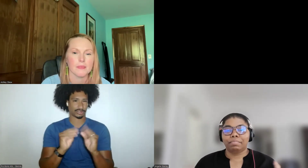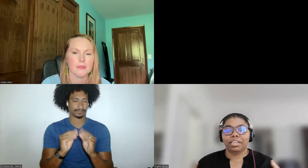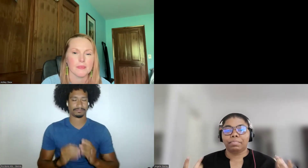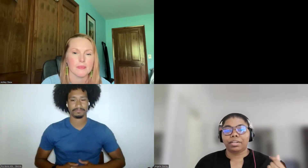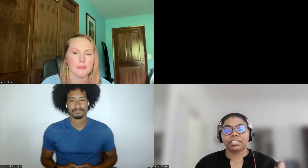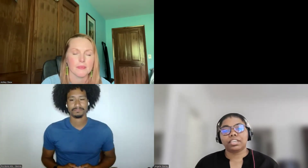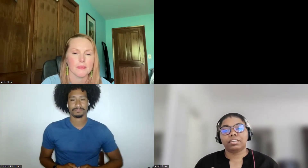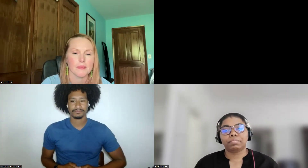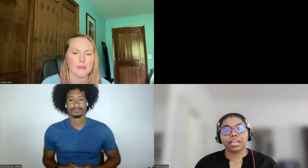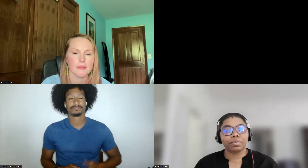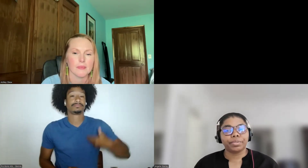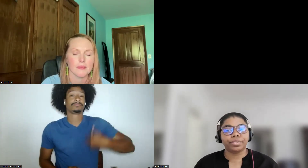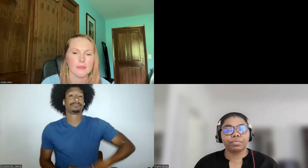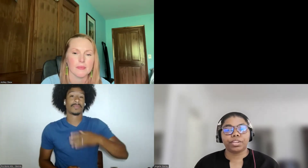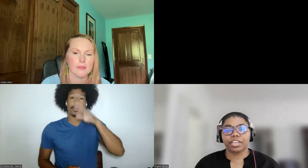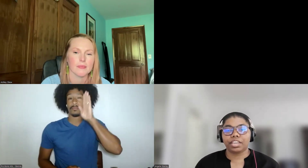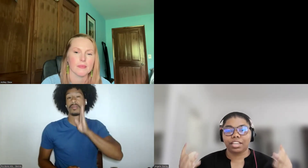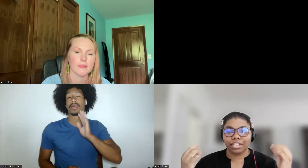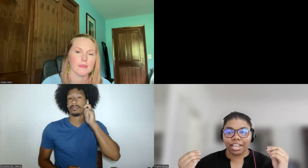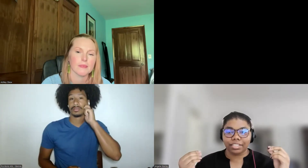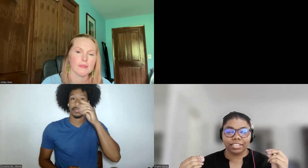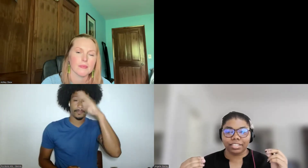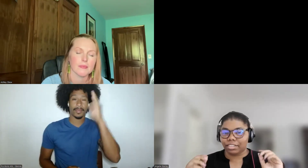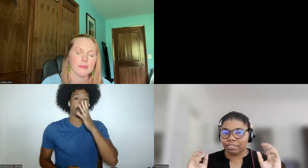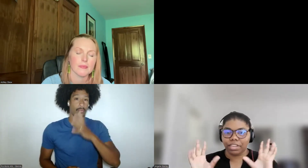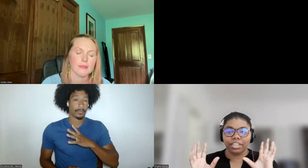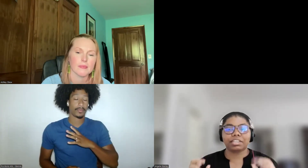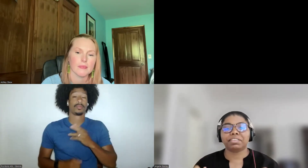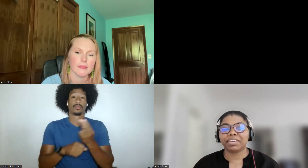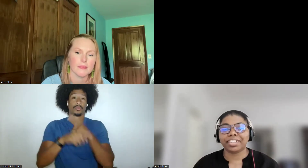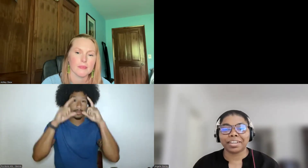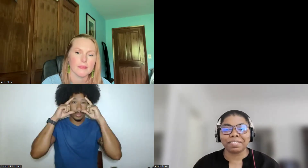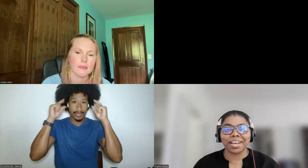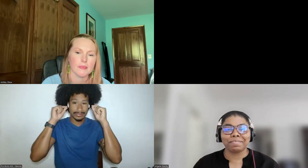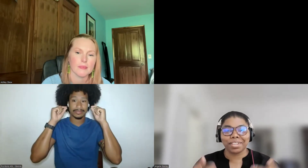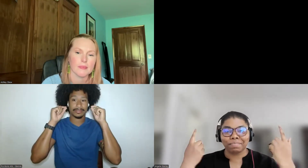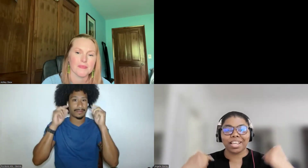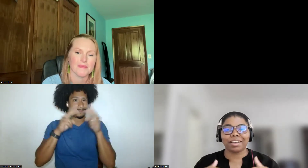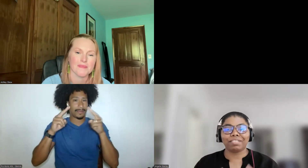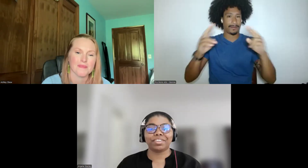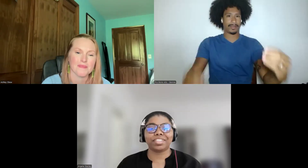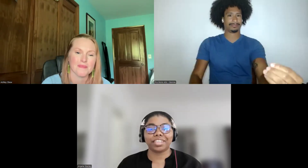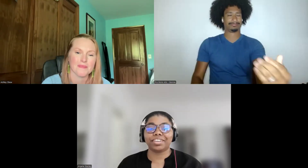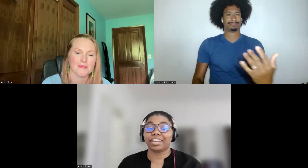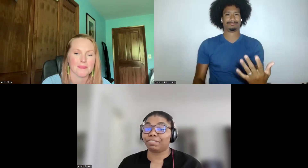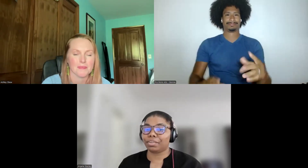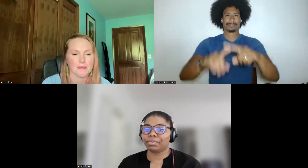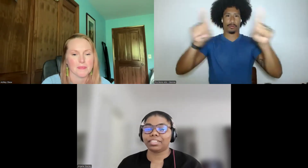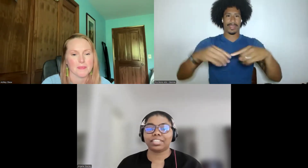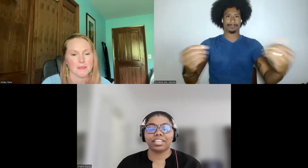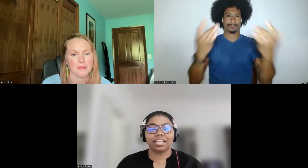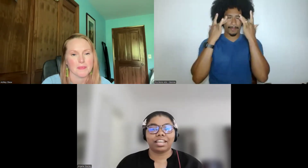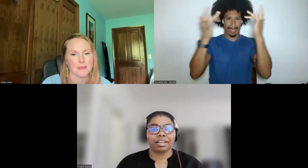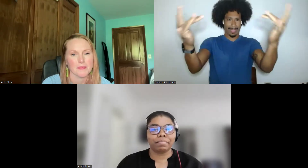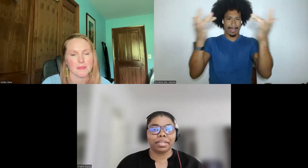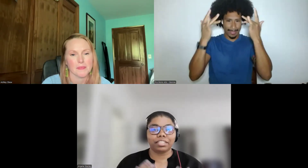I am a brown-skinned Black woman wearing glasses, they're very glary right now, with Black over-the-ear